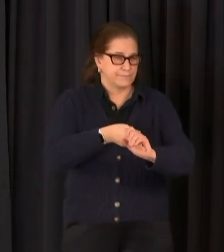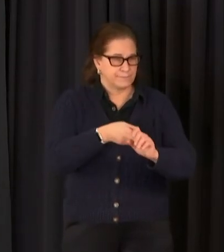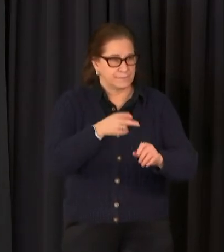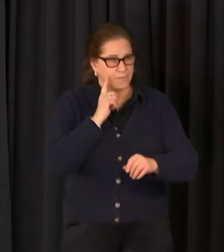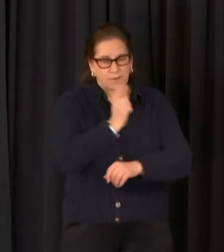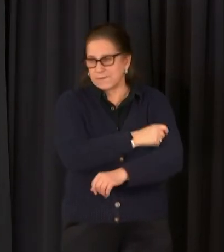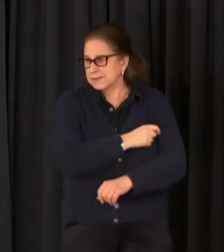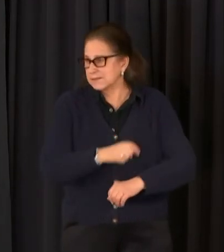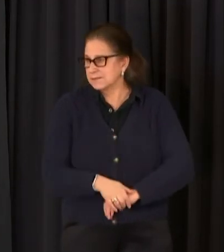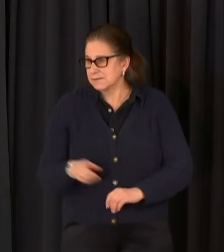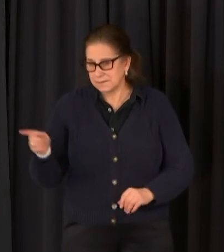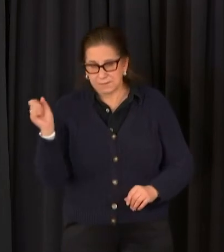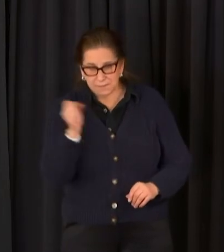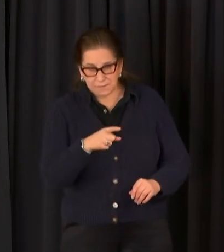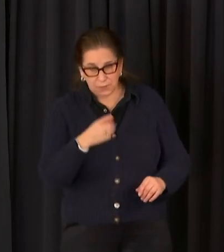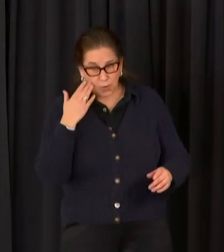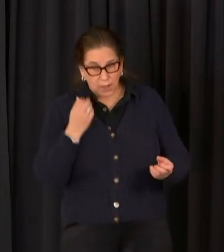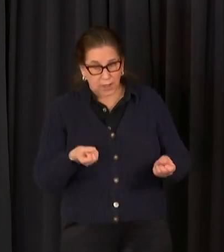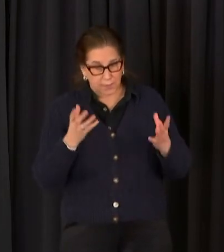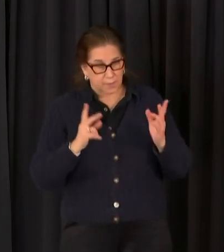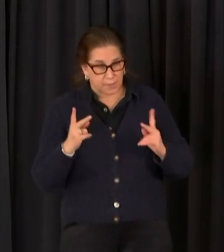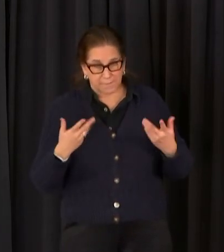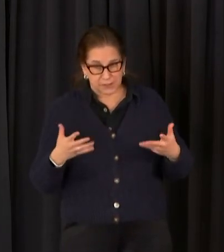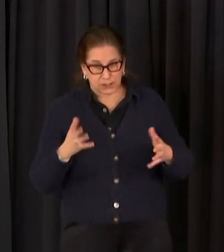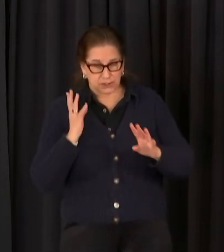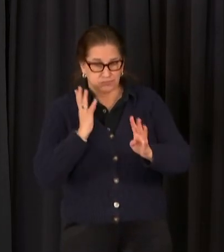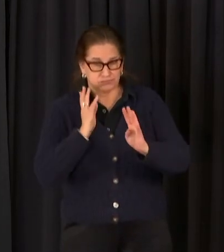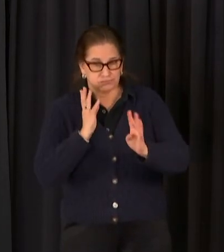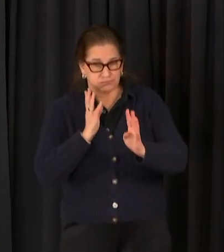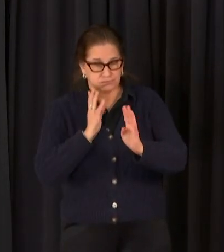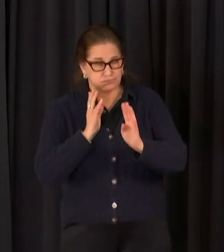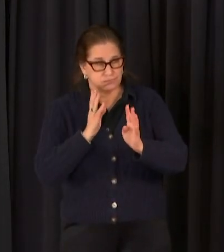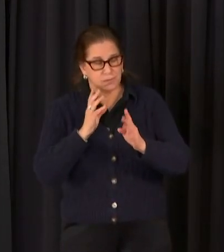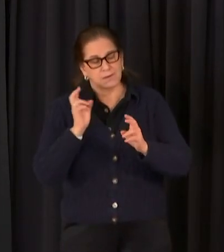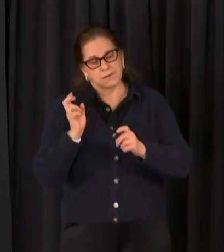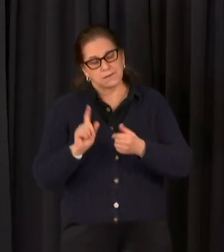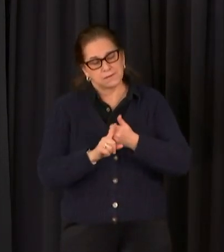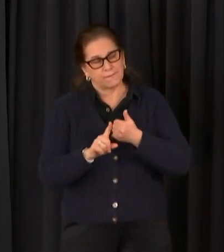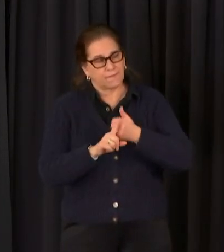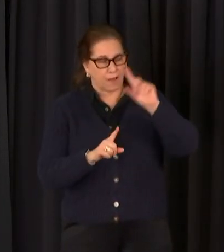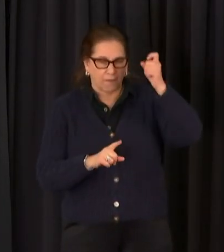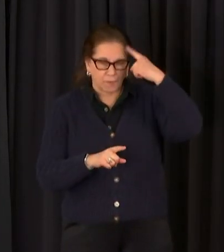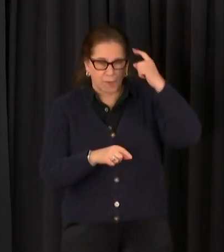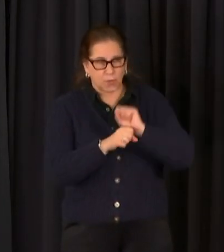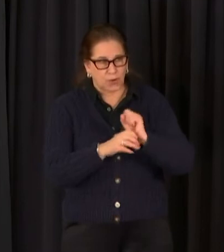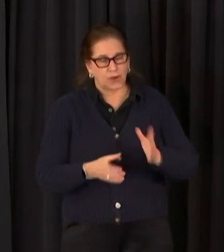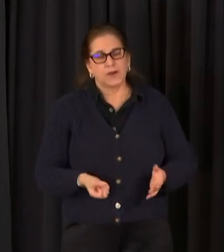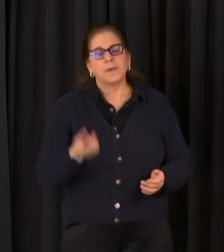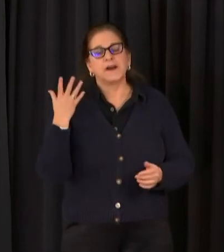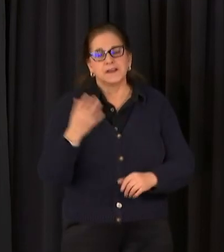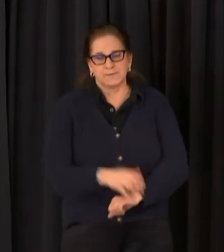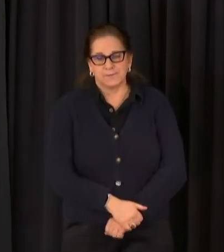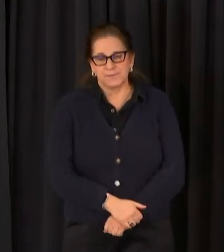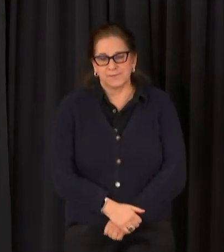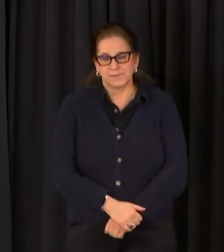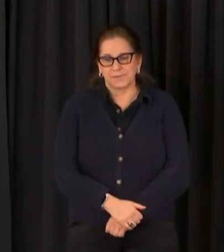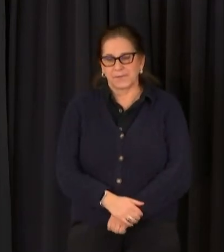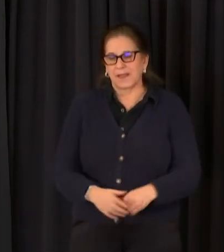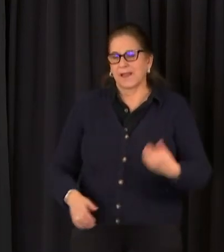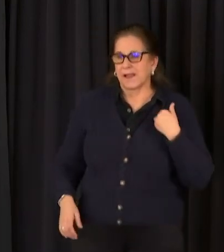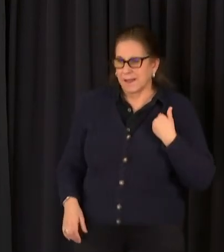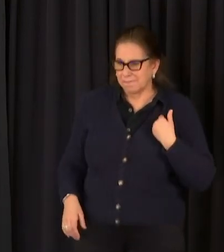do you know how many people have been vaccinated within that continuity of government definition? We have a group of,